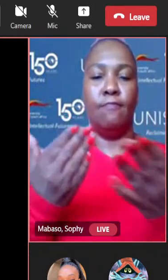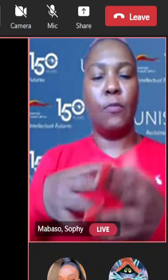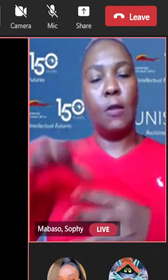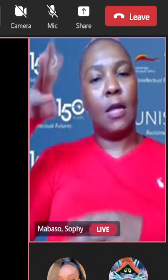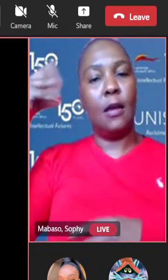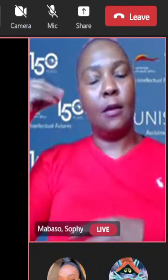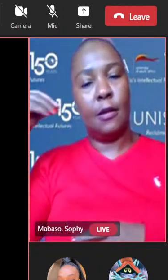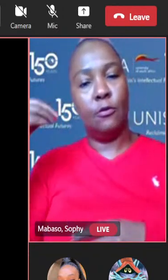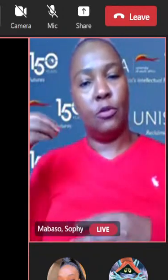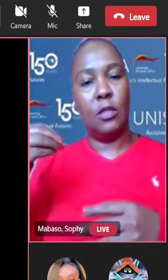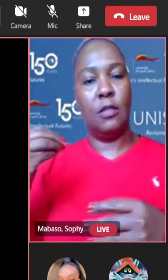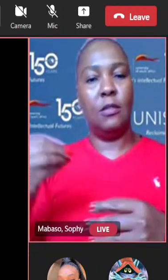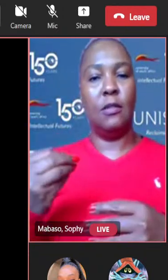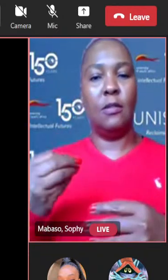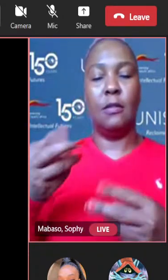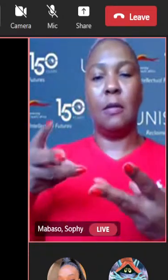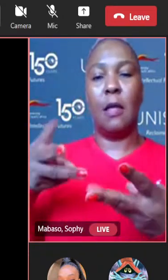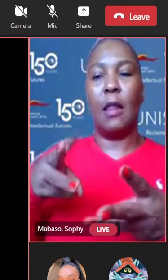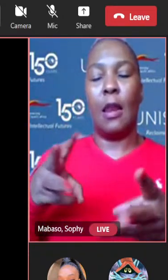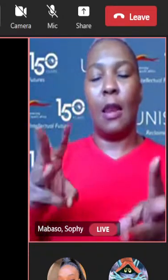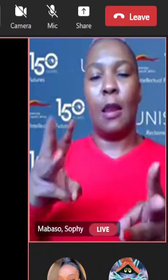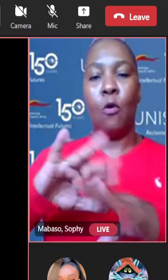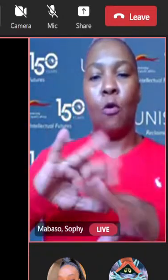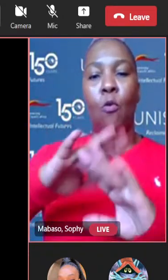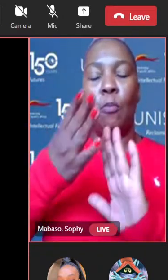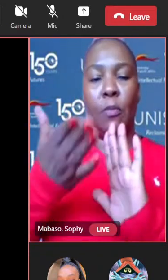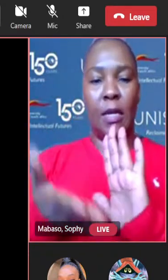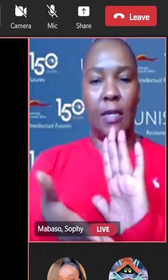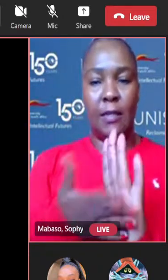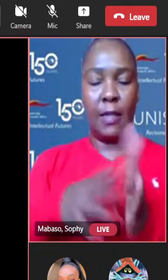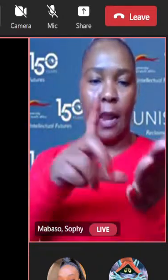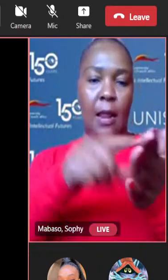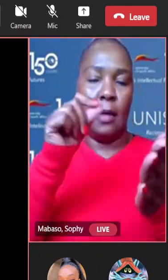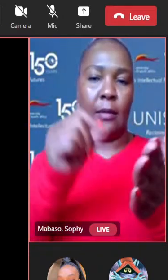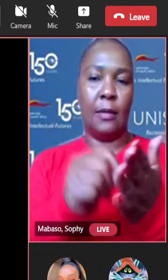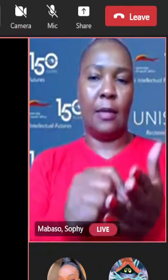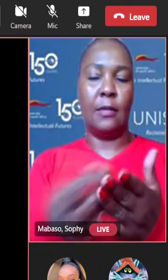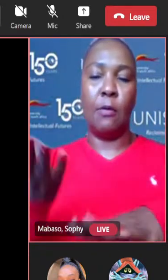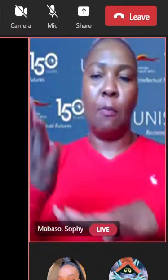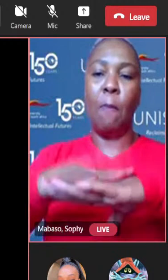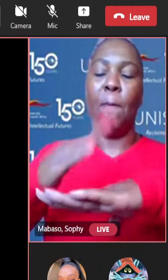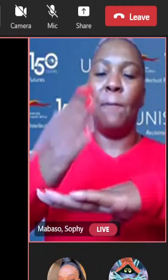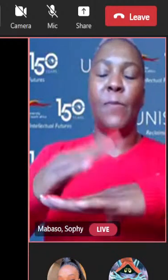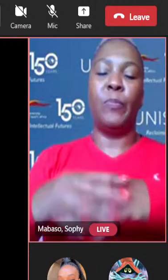graduation matters and your completion letters and so forth and so on.